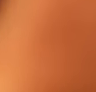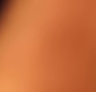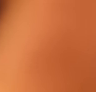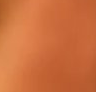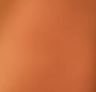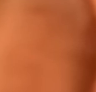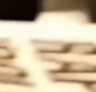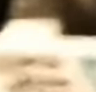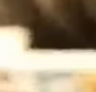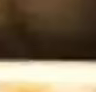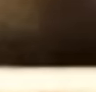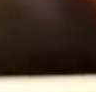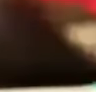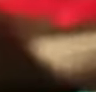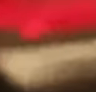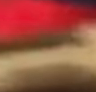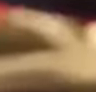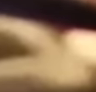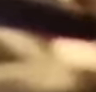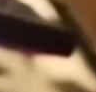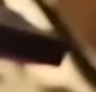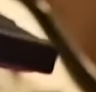sanddollar.bs/rebate. Rules and restrictions apply.